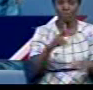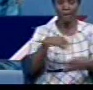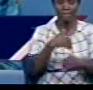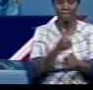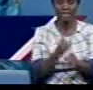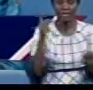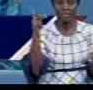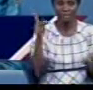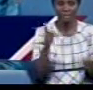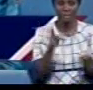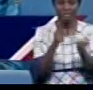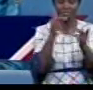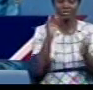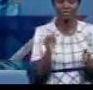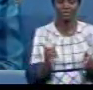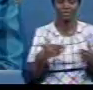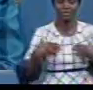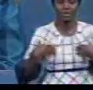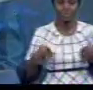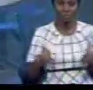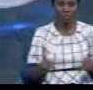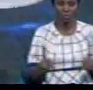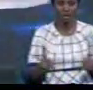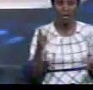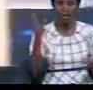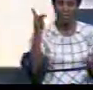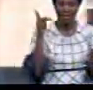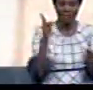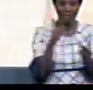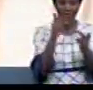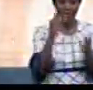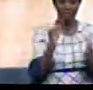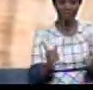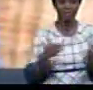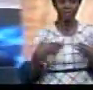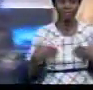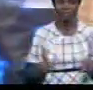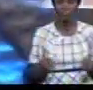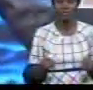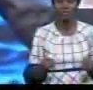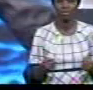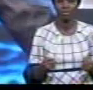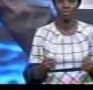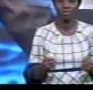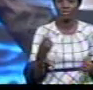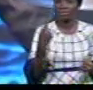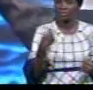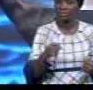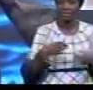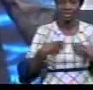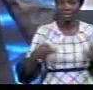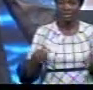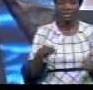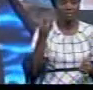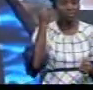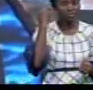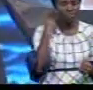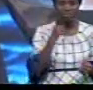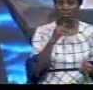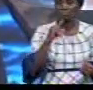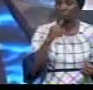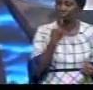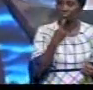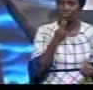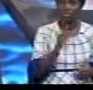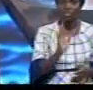perfectly whole, perfectly whole, perfectly whole. The healing was thorough. Your